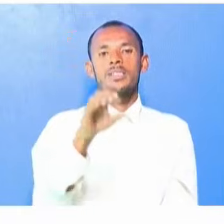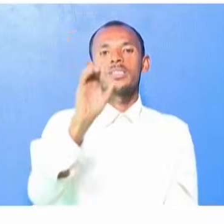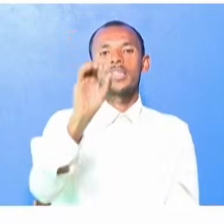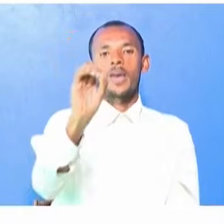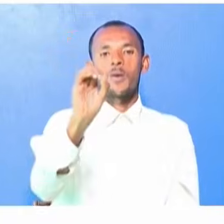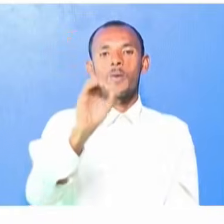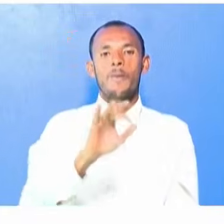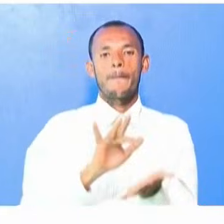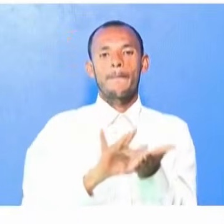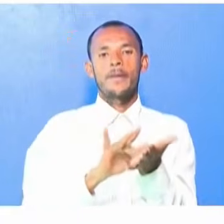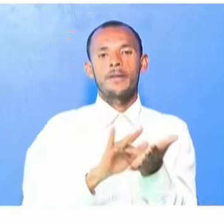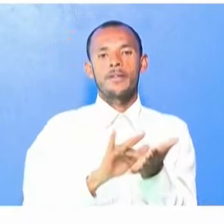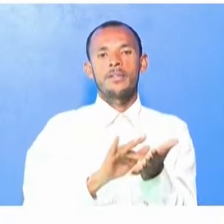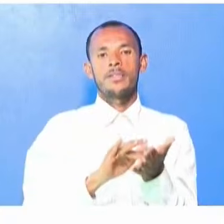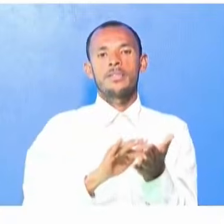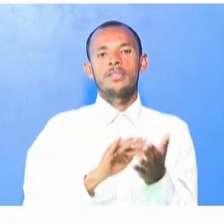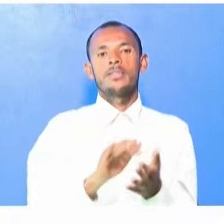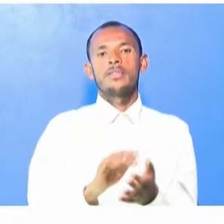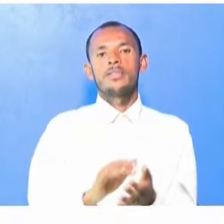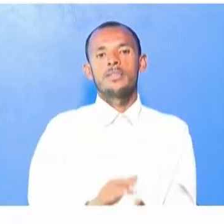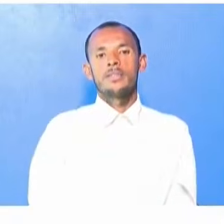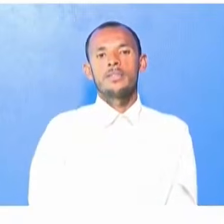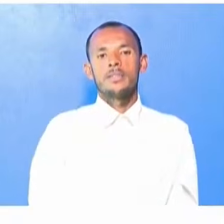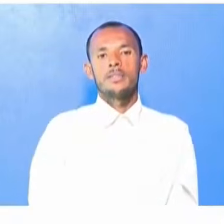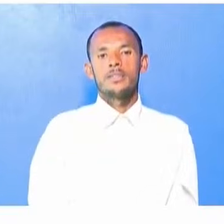0, and then